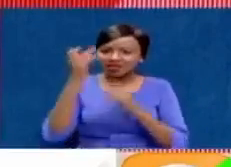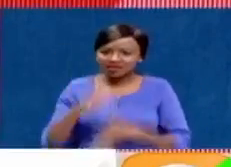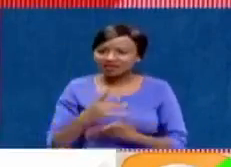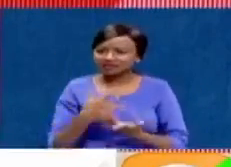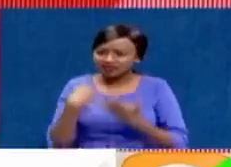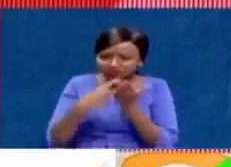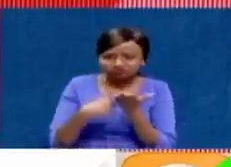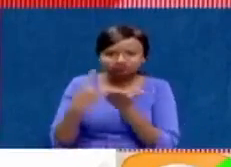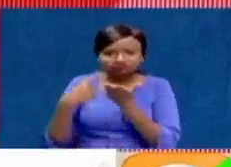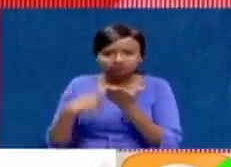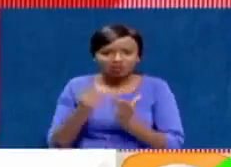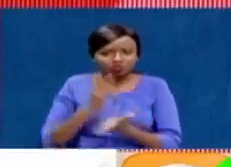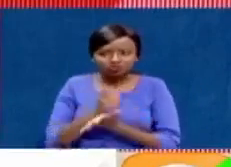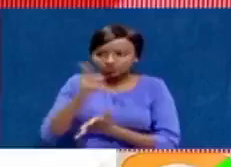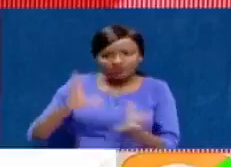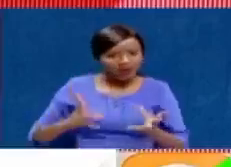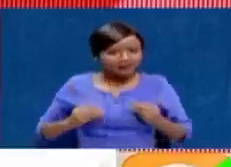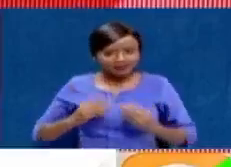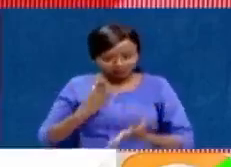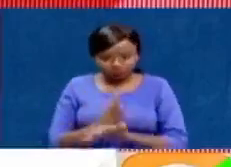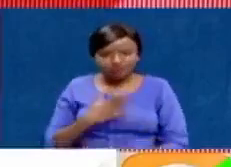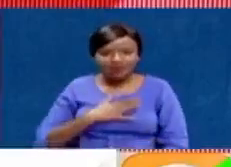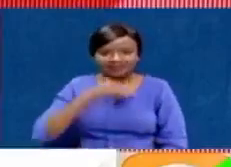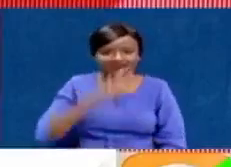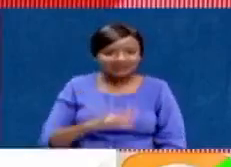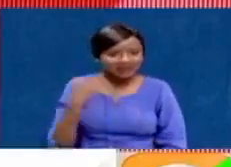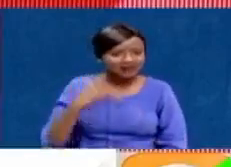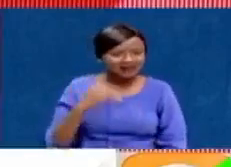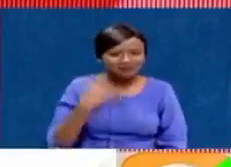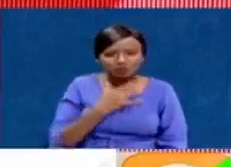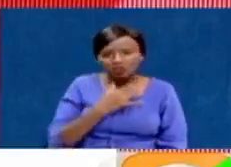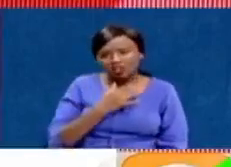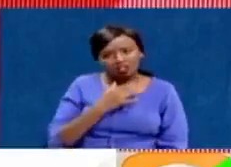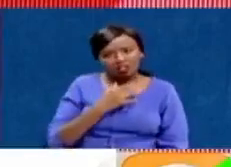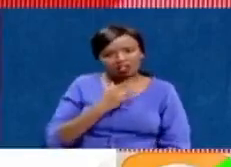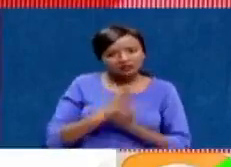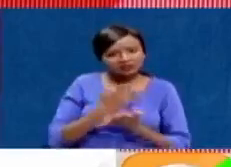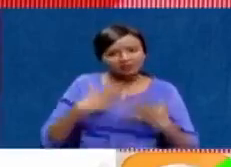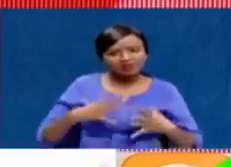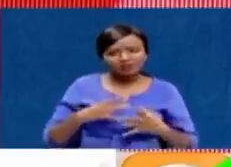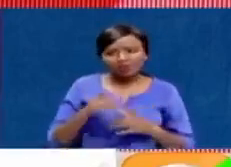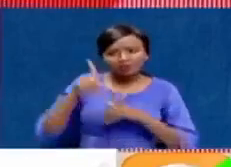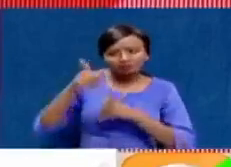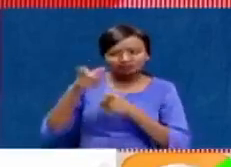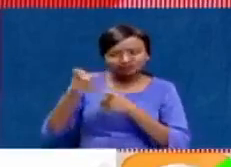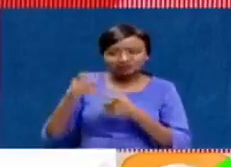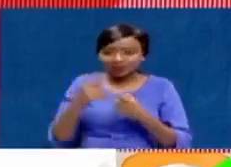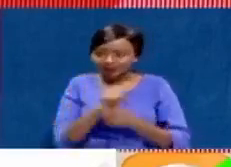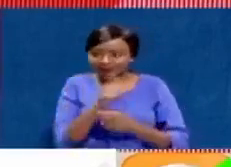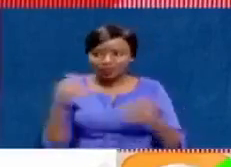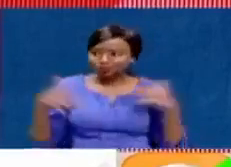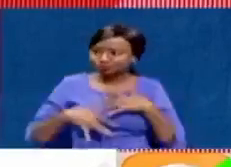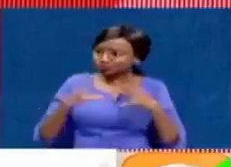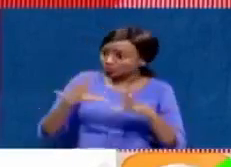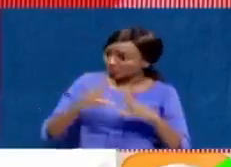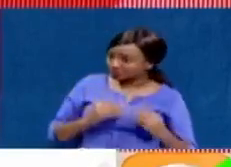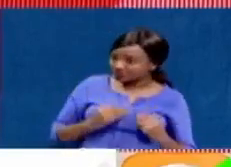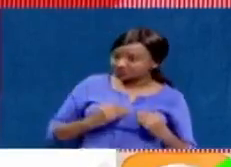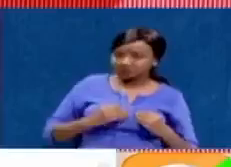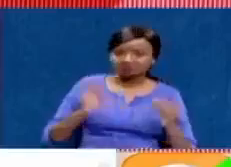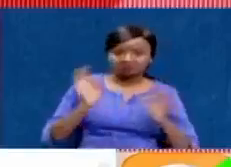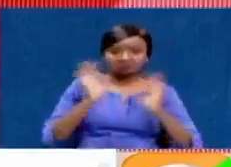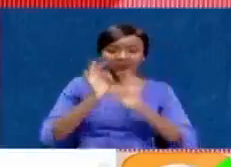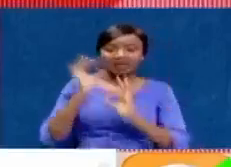Now, this rather unusual admission eliciting mixed reactions, with some lauding her and others shocked by her statement.